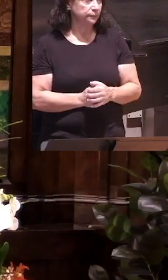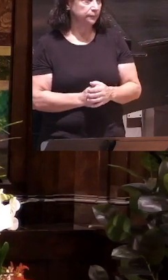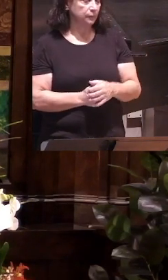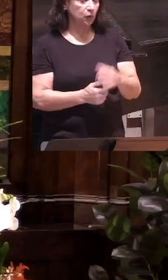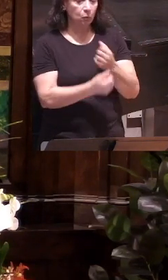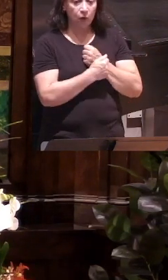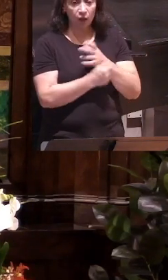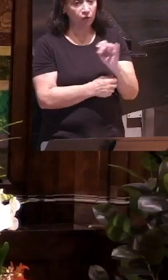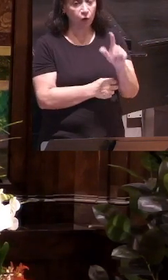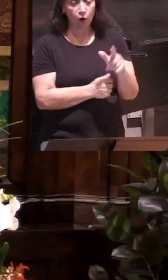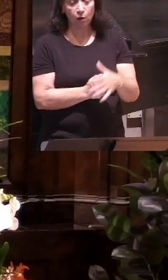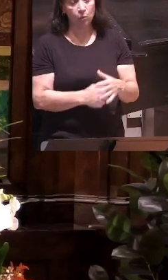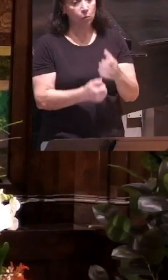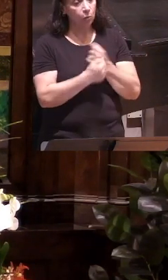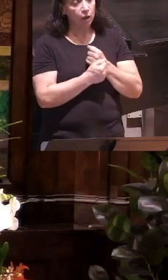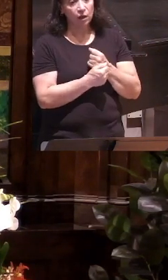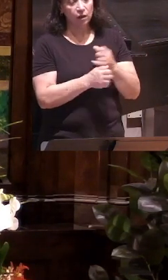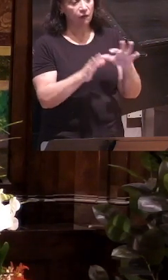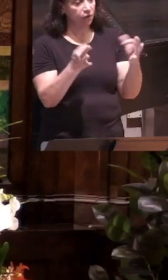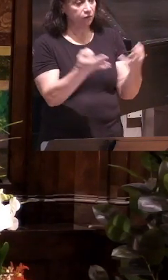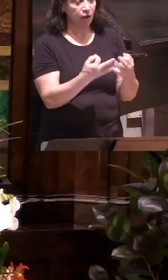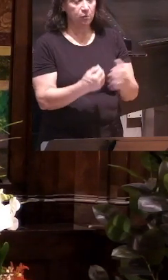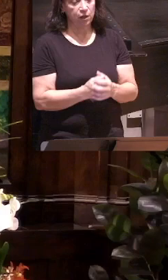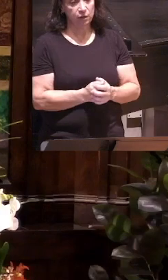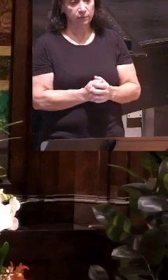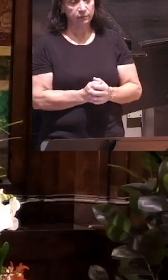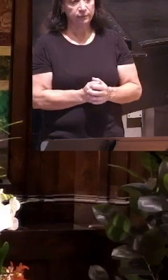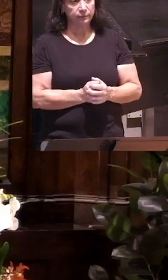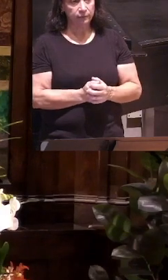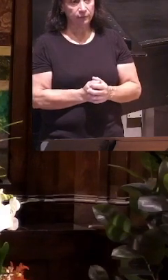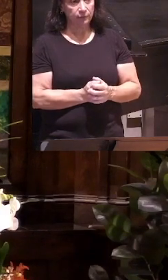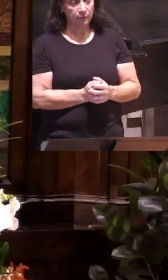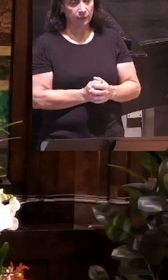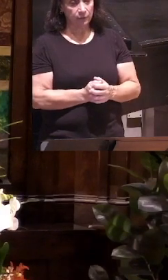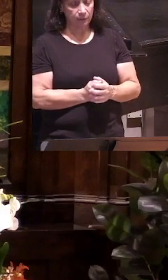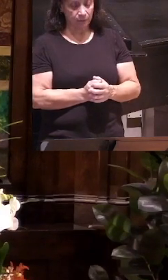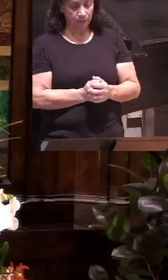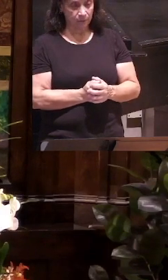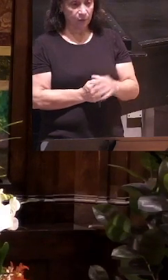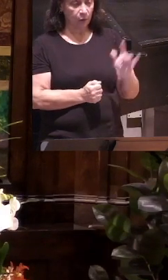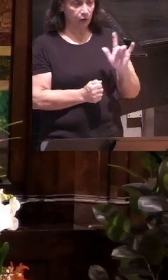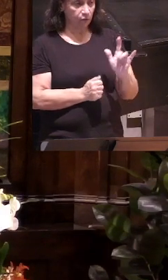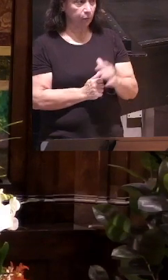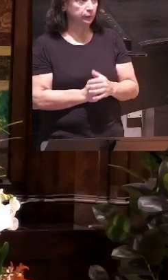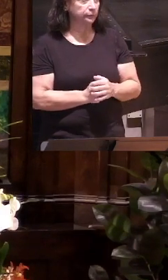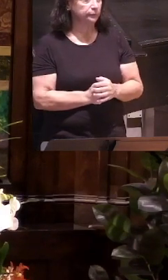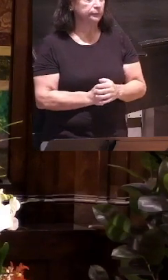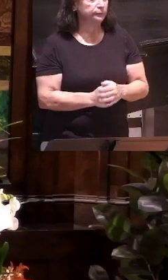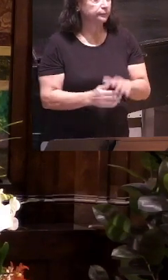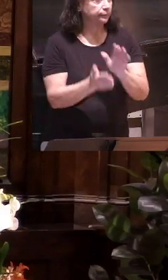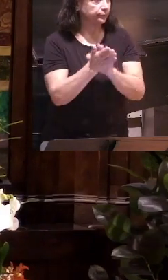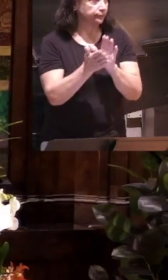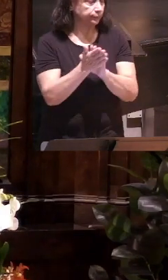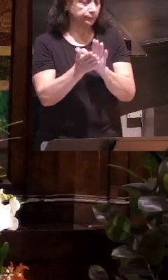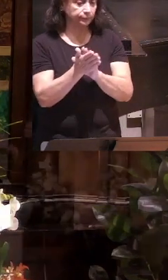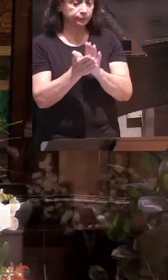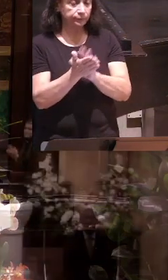We love Earl. We love the Exum family. And you, Mr. Rush, we love you.